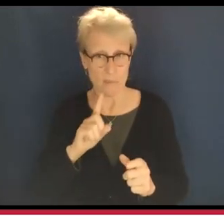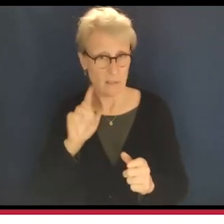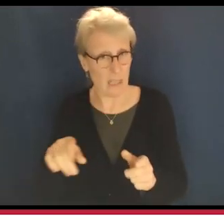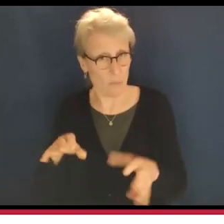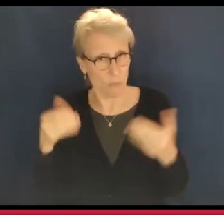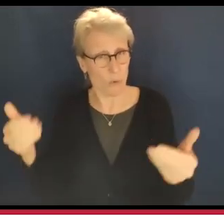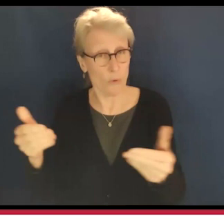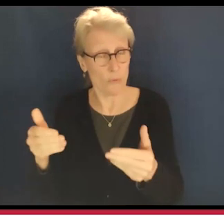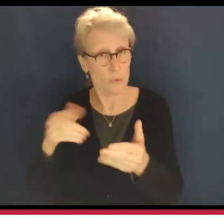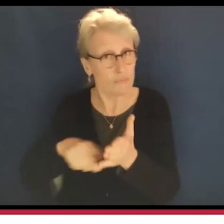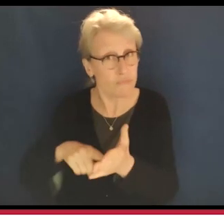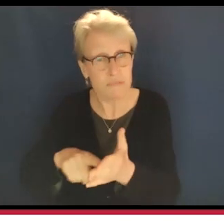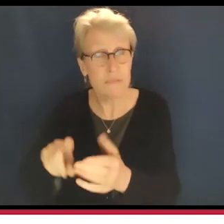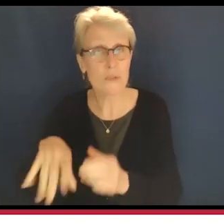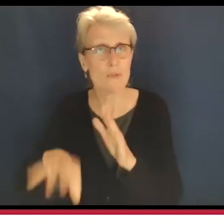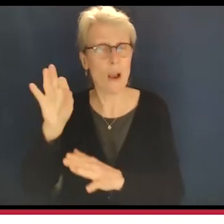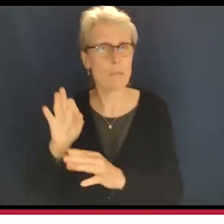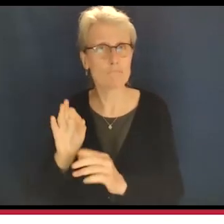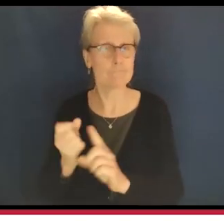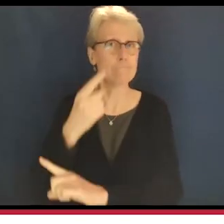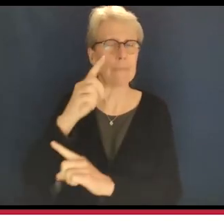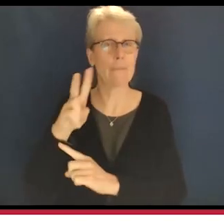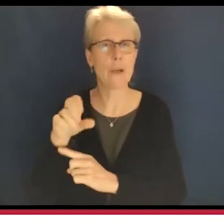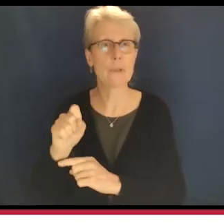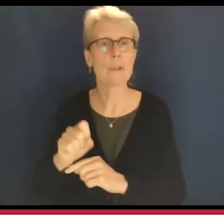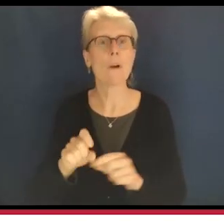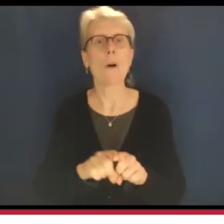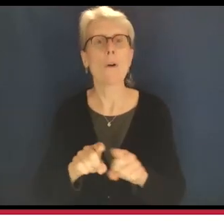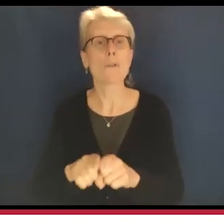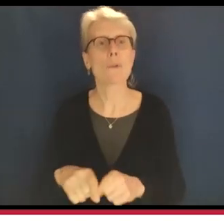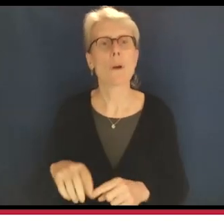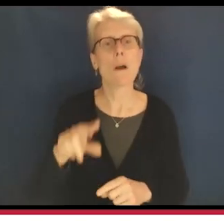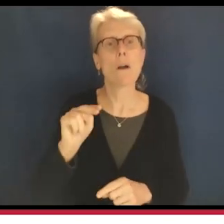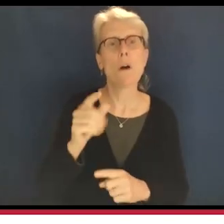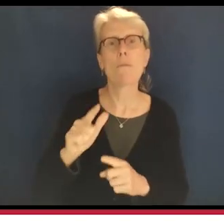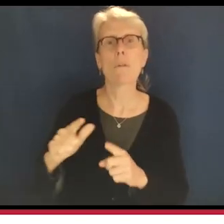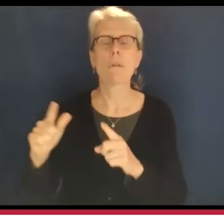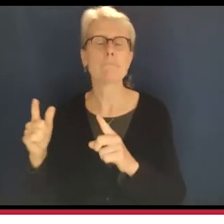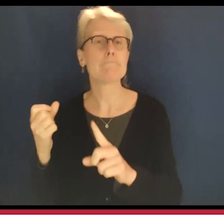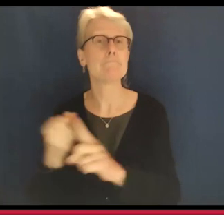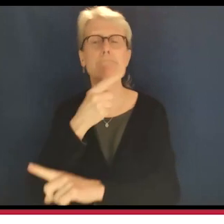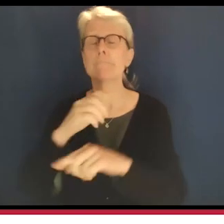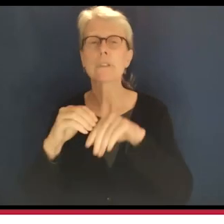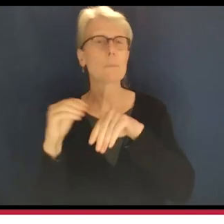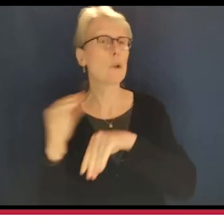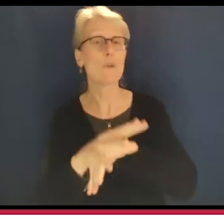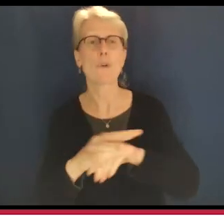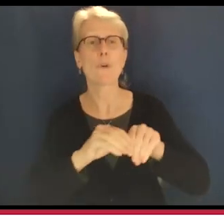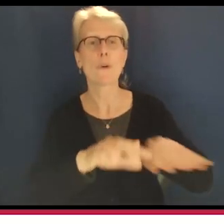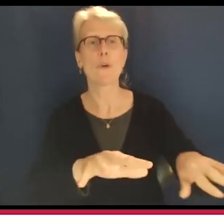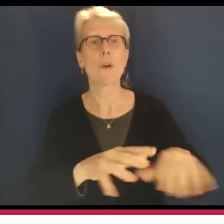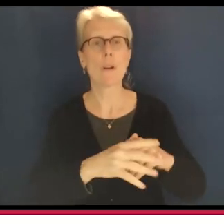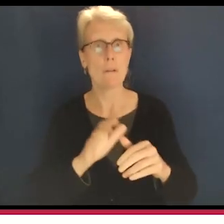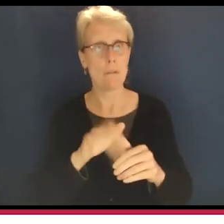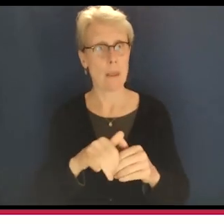And finally, what do we know about the role of novel spillover events in driving major outbreaks of concern as opposed to other sources?